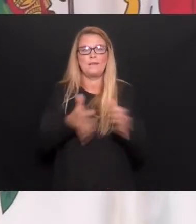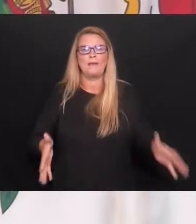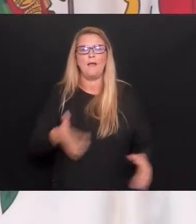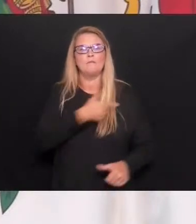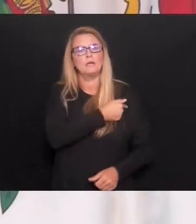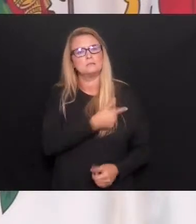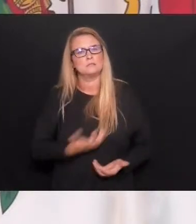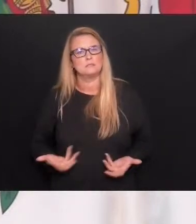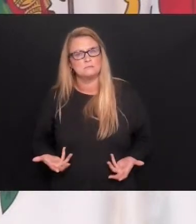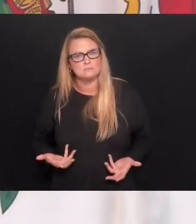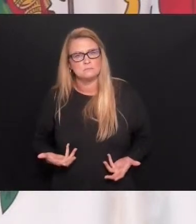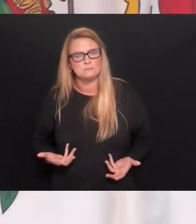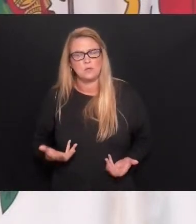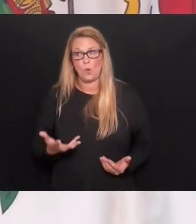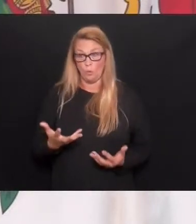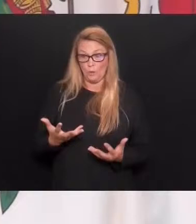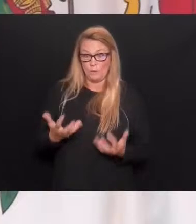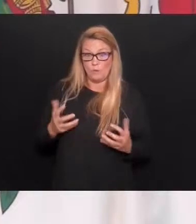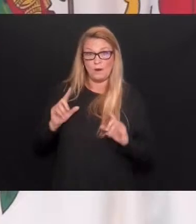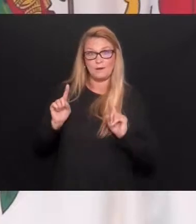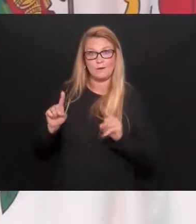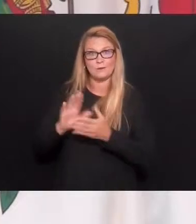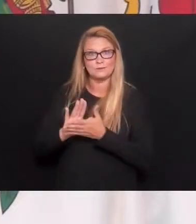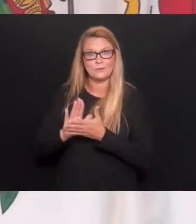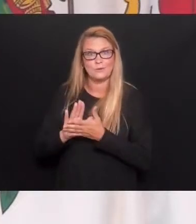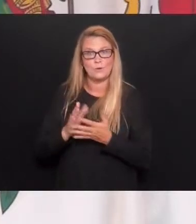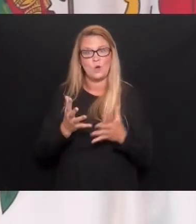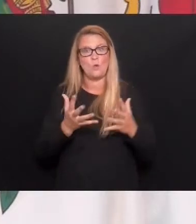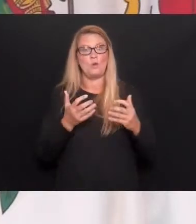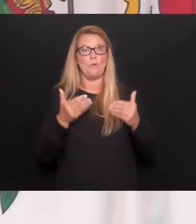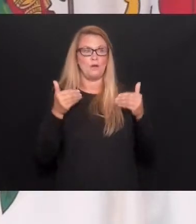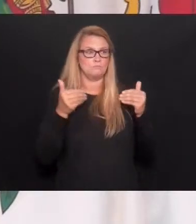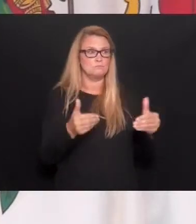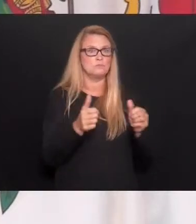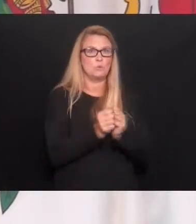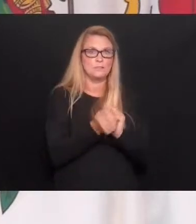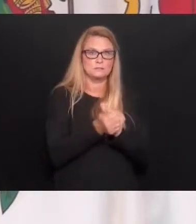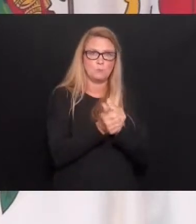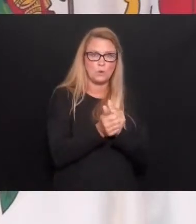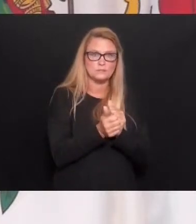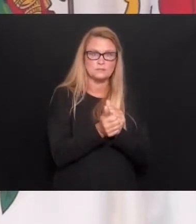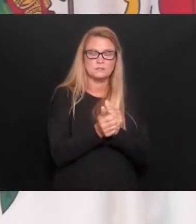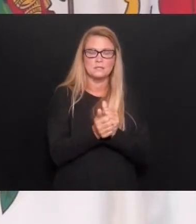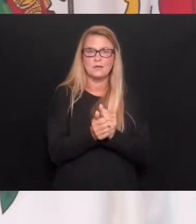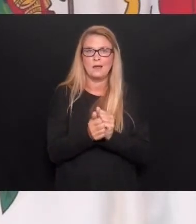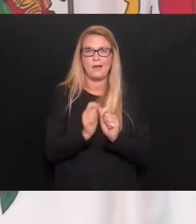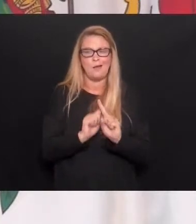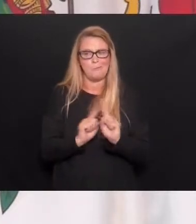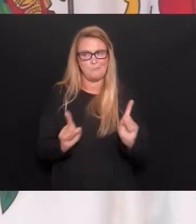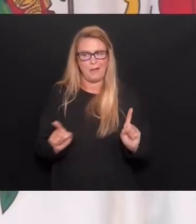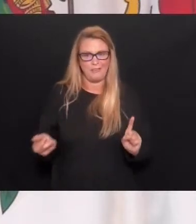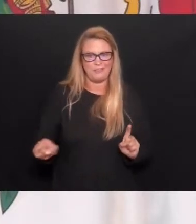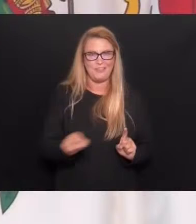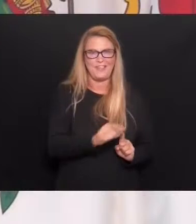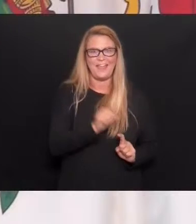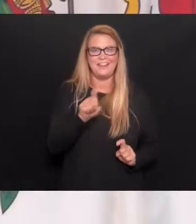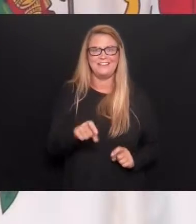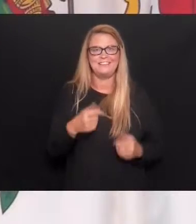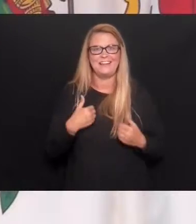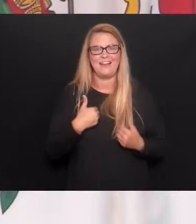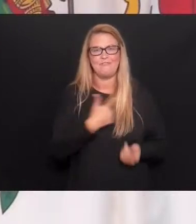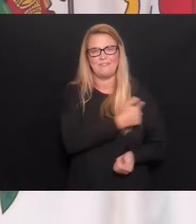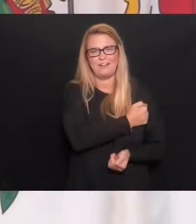go to school. We want to play sports and everything. All we've got to do is get our kids